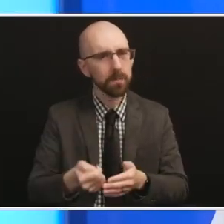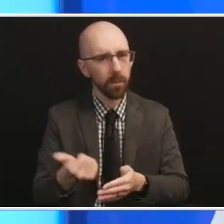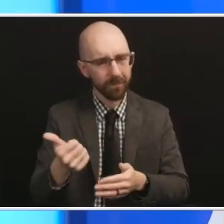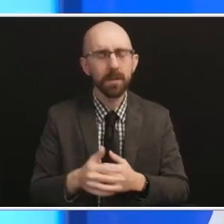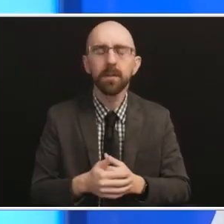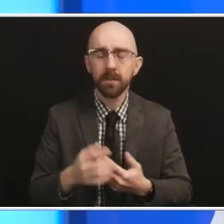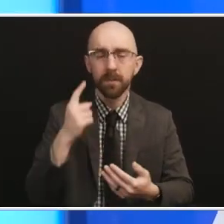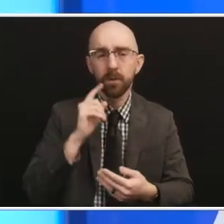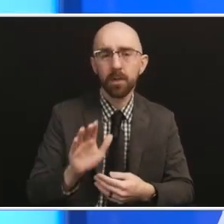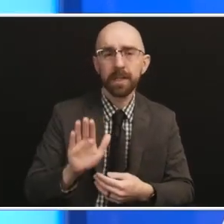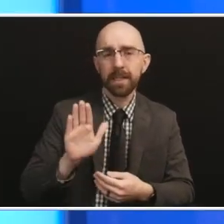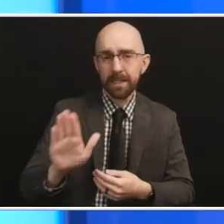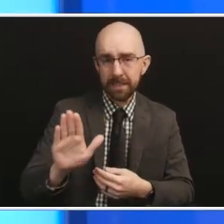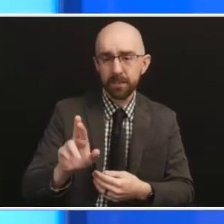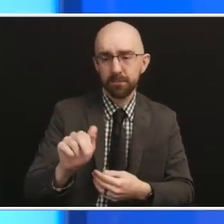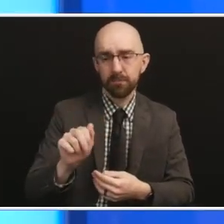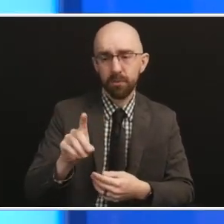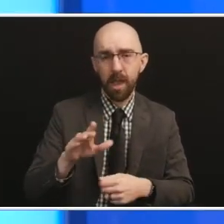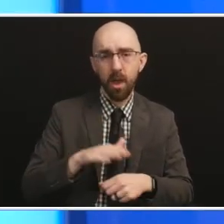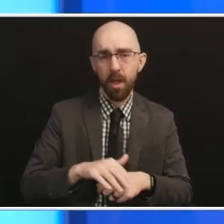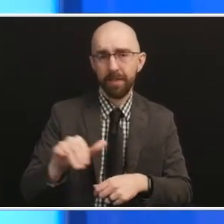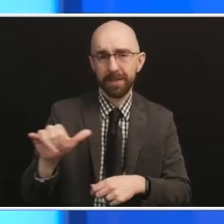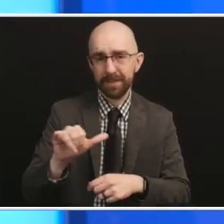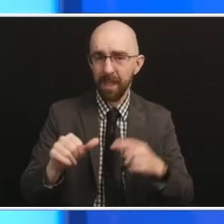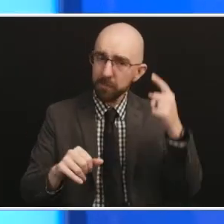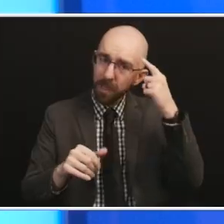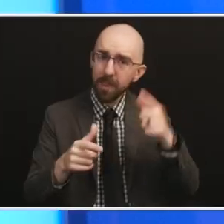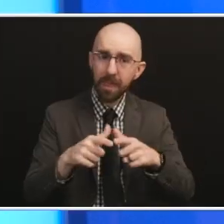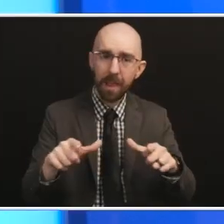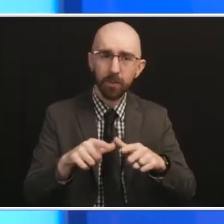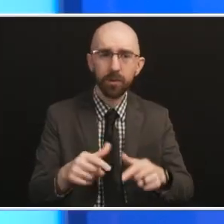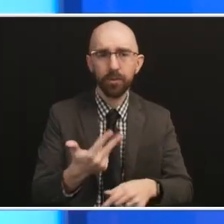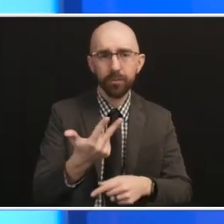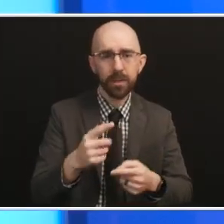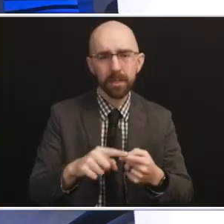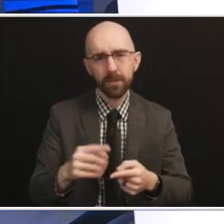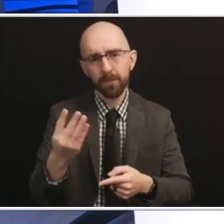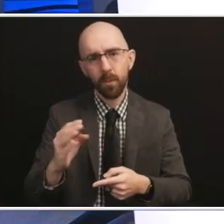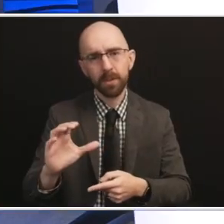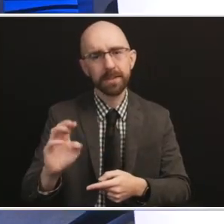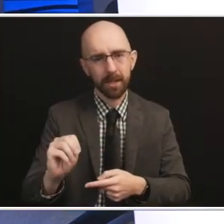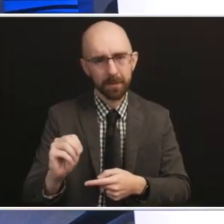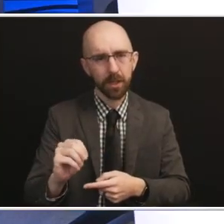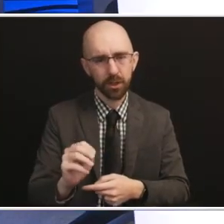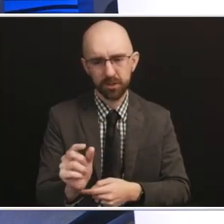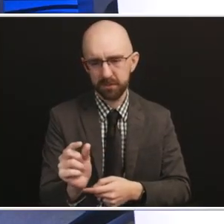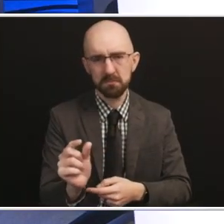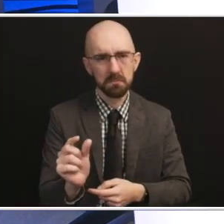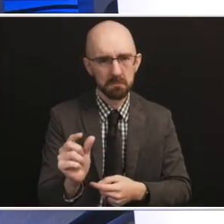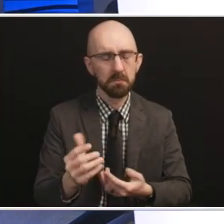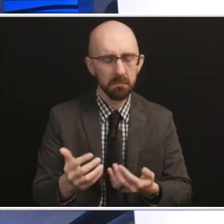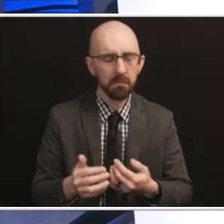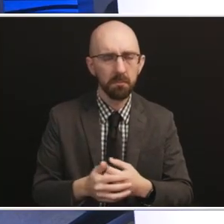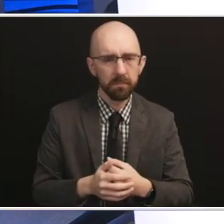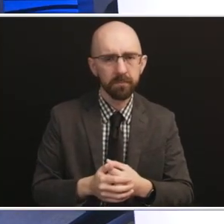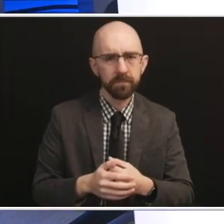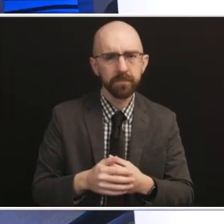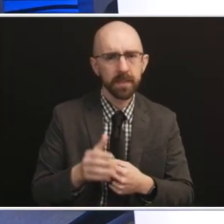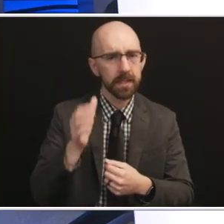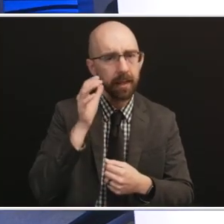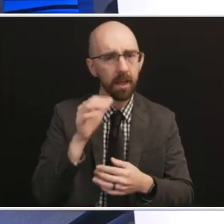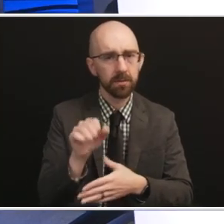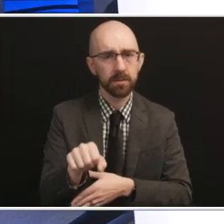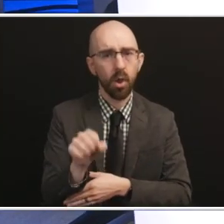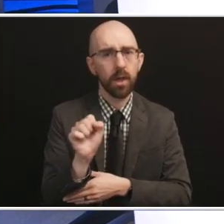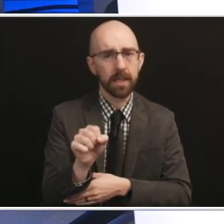his part, since it was on that same side of the language, it's 3 to 4 centimeters. 3 to 4 centimeters. Okay. That sounds daunting when